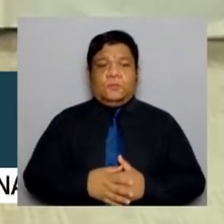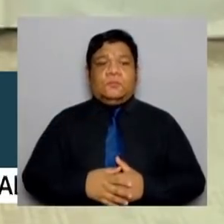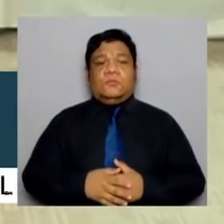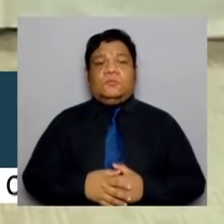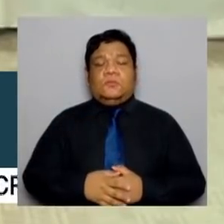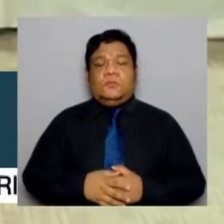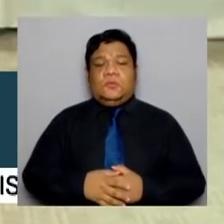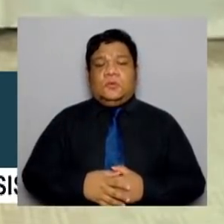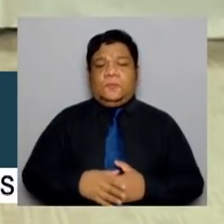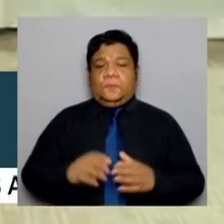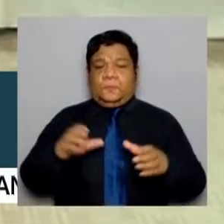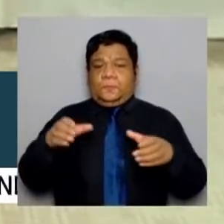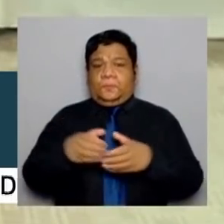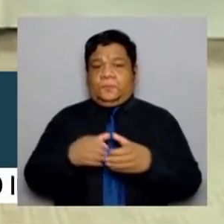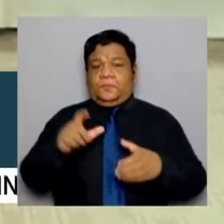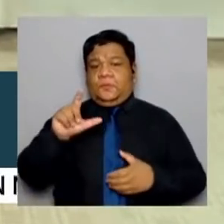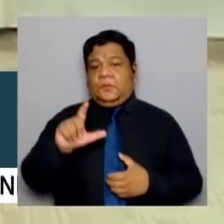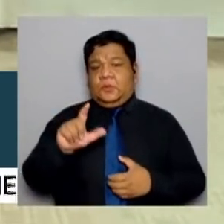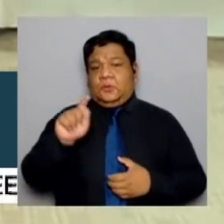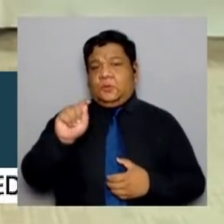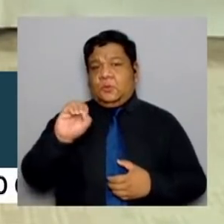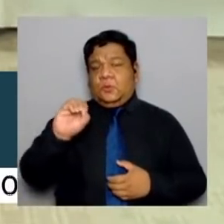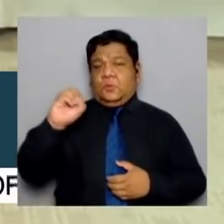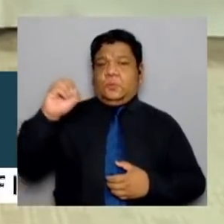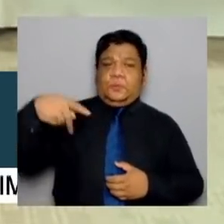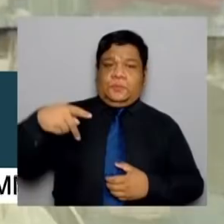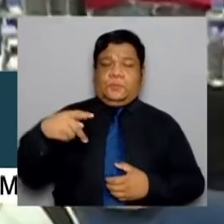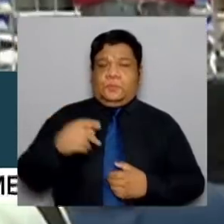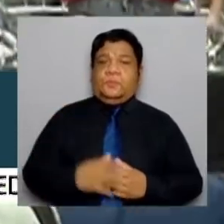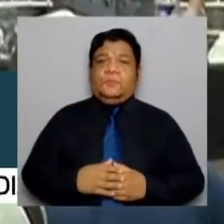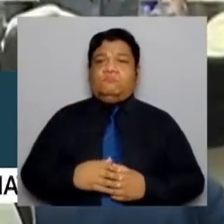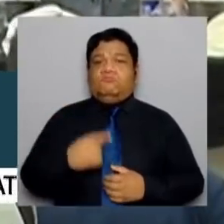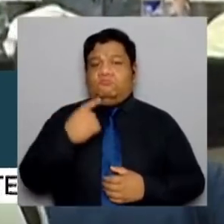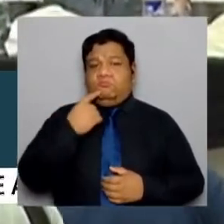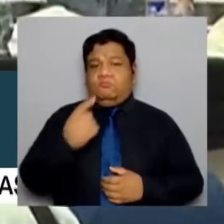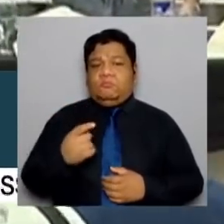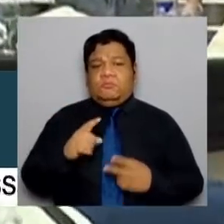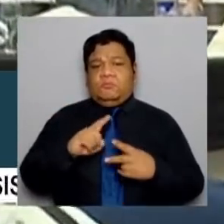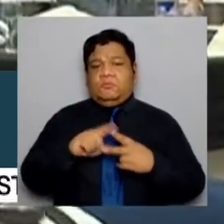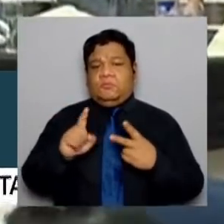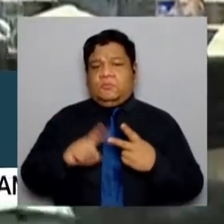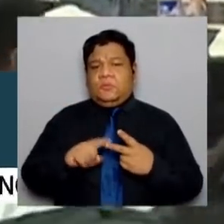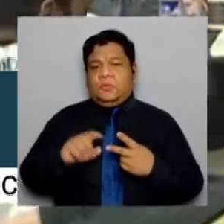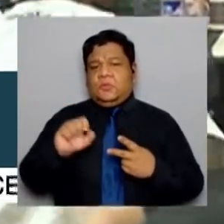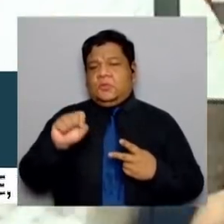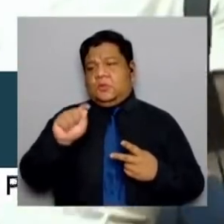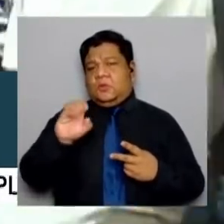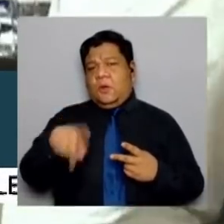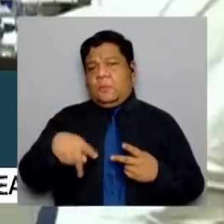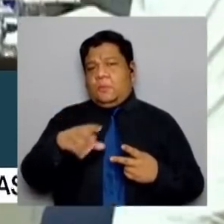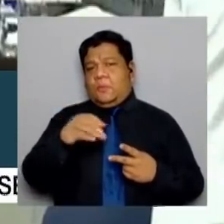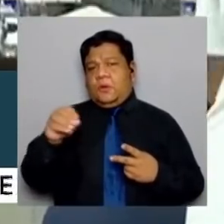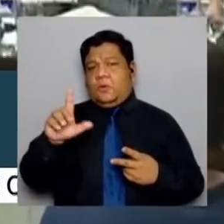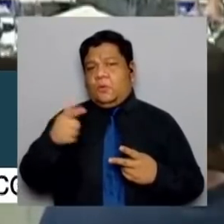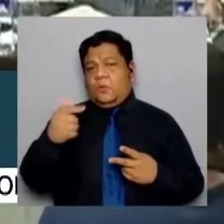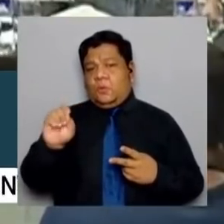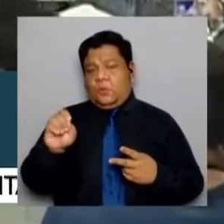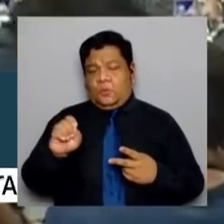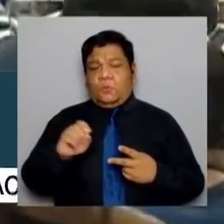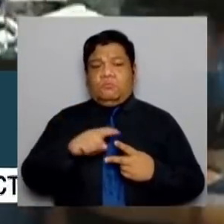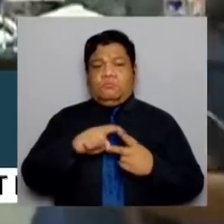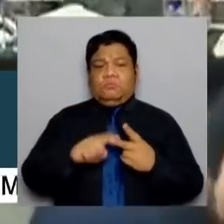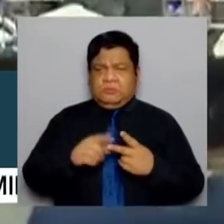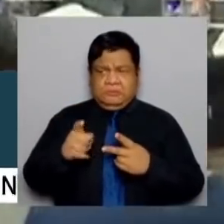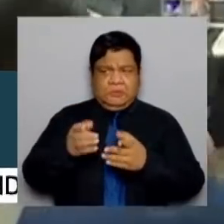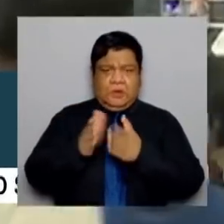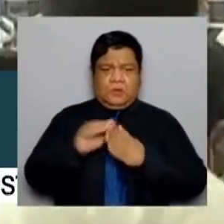ng Transportasyon at Operators ng Pilipinas and the Stop and Go Transport Coalition. In return, they ask that the